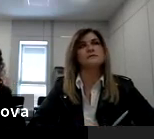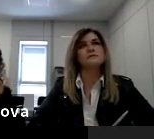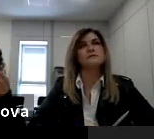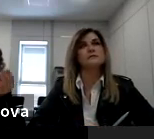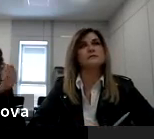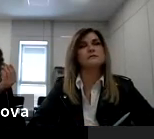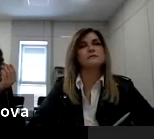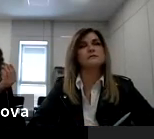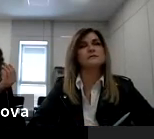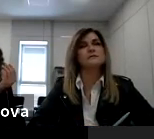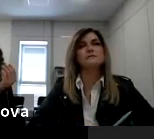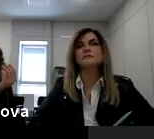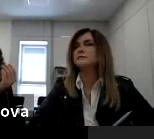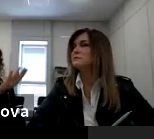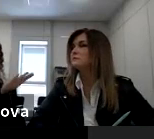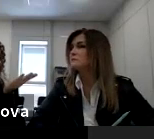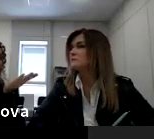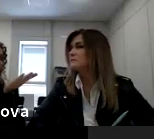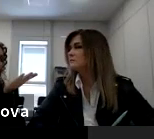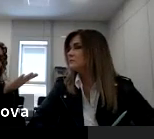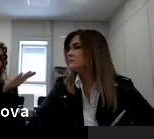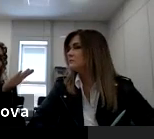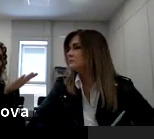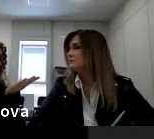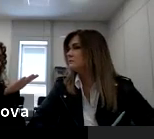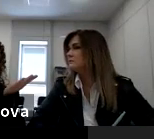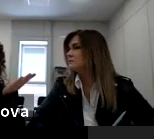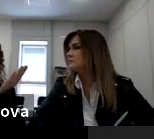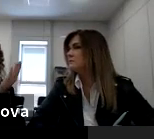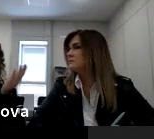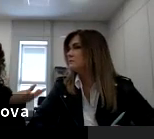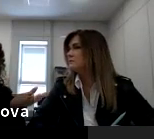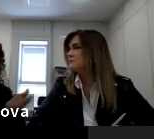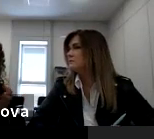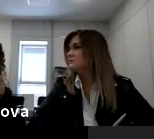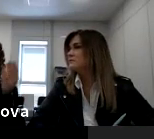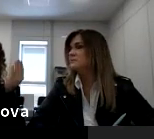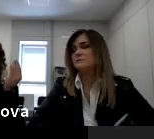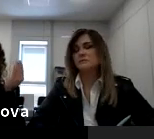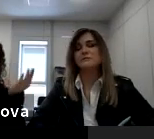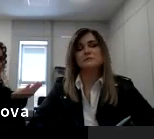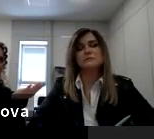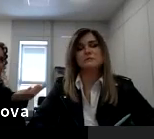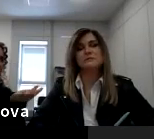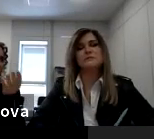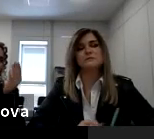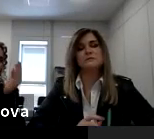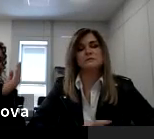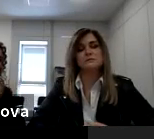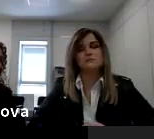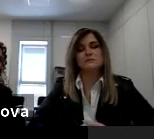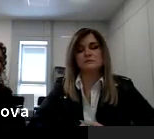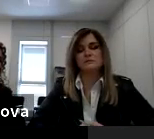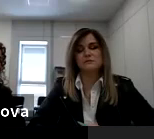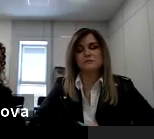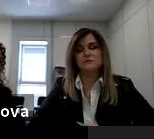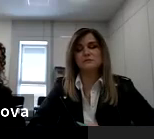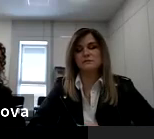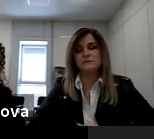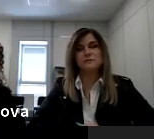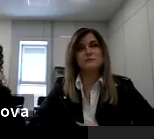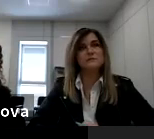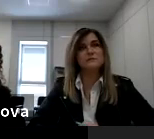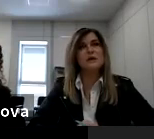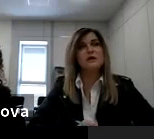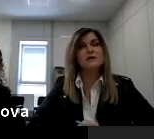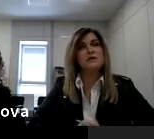or in. You know, the standards are different in Europe and in America, and they are really